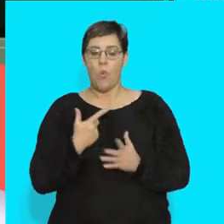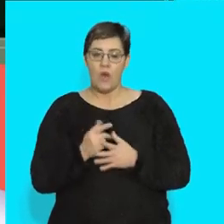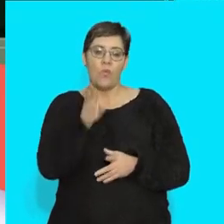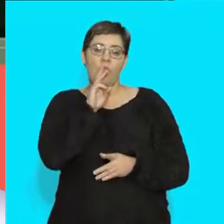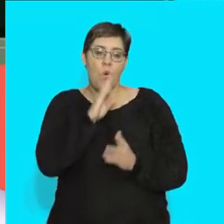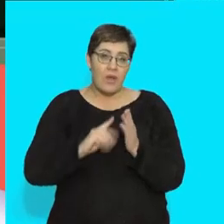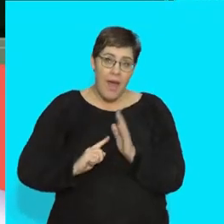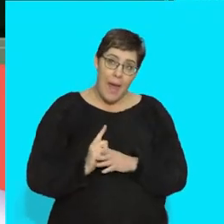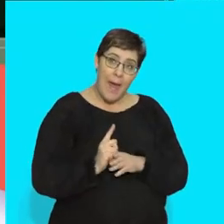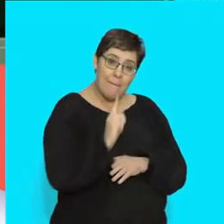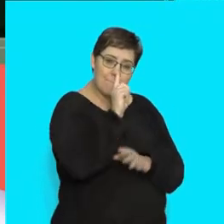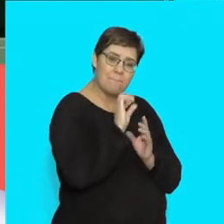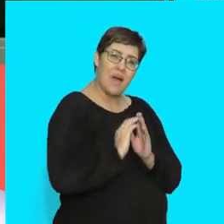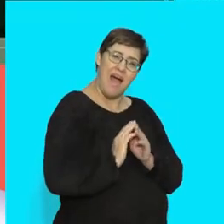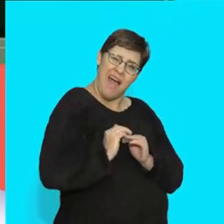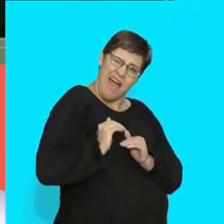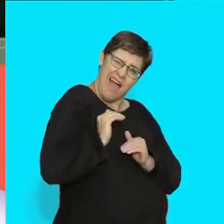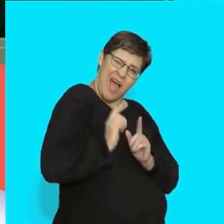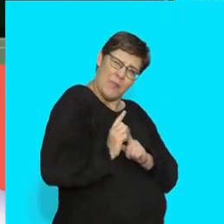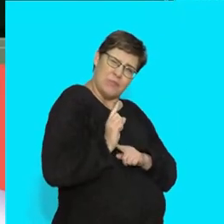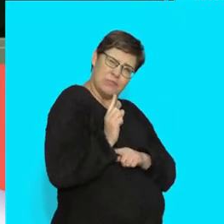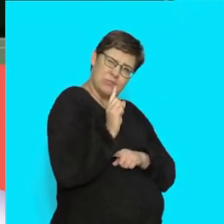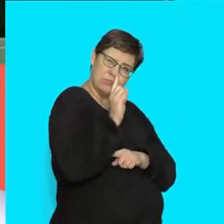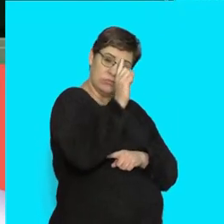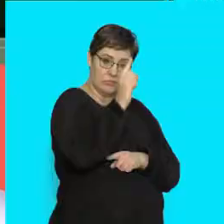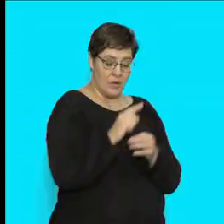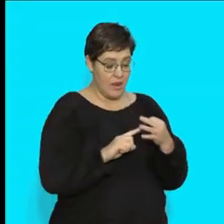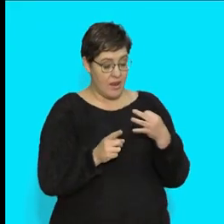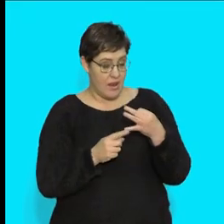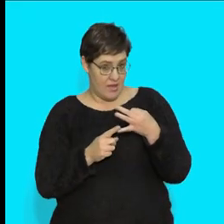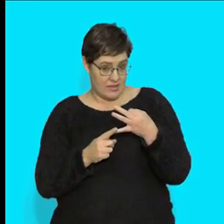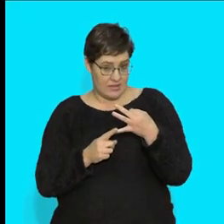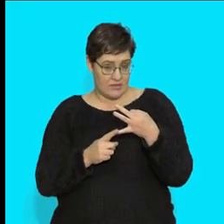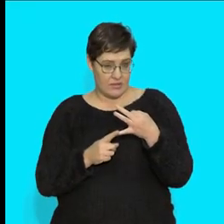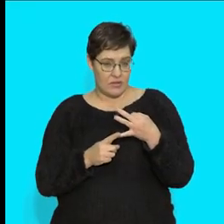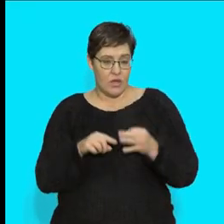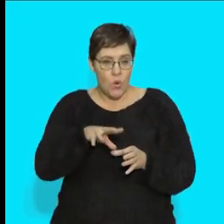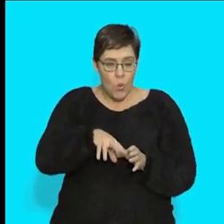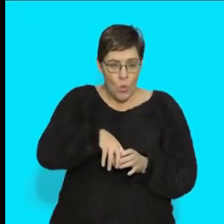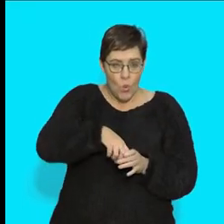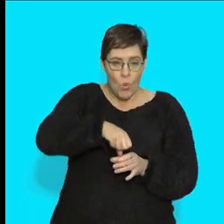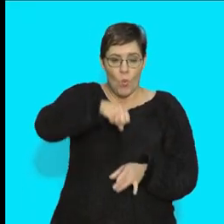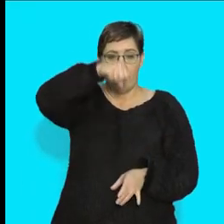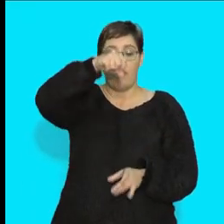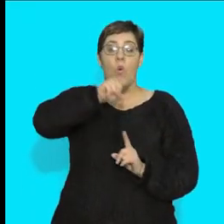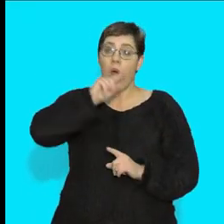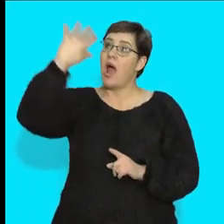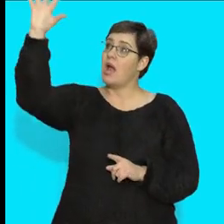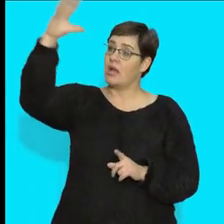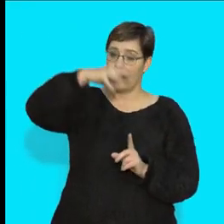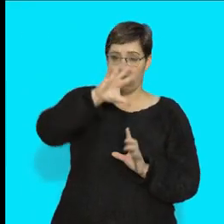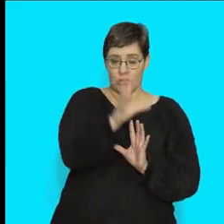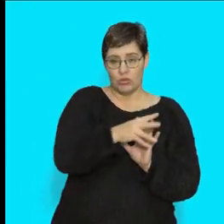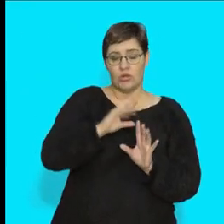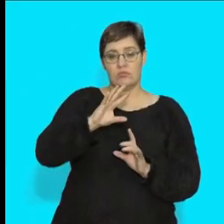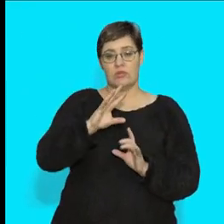up high. Now the last thing, sucking force of transpiration. When you